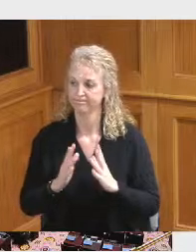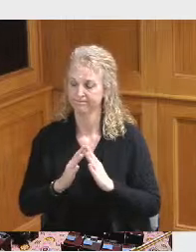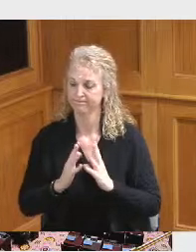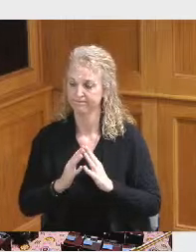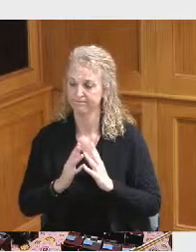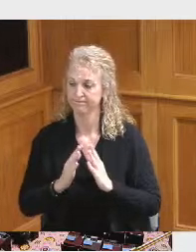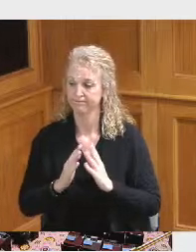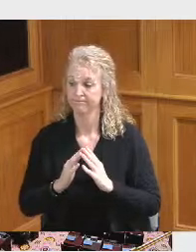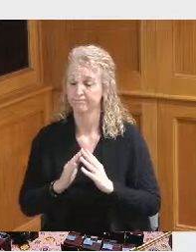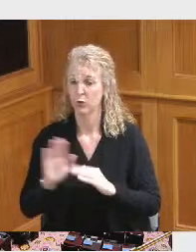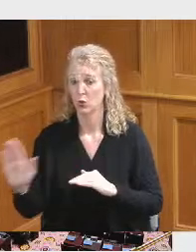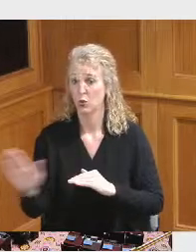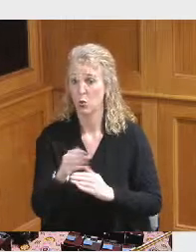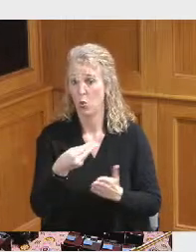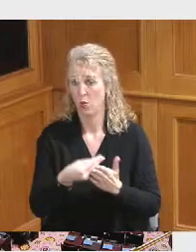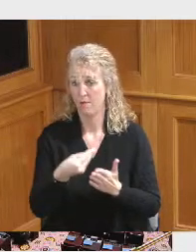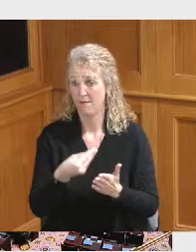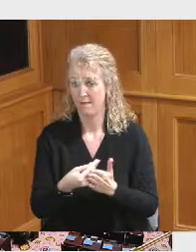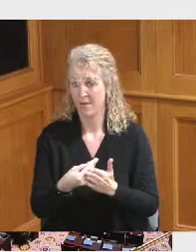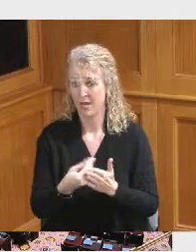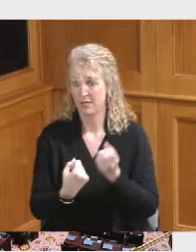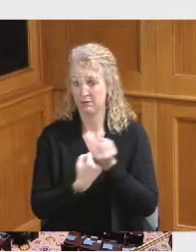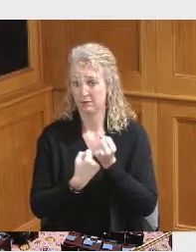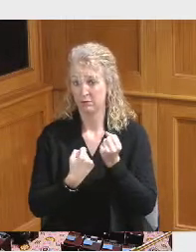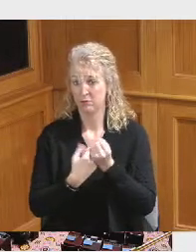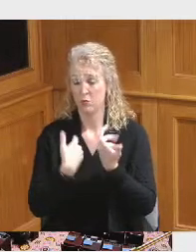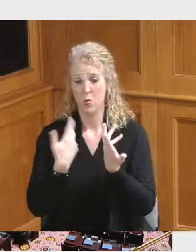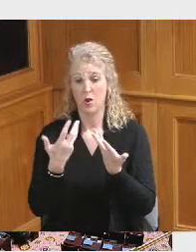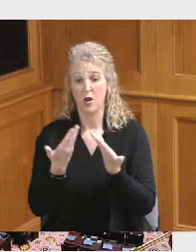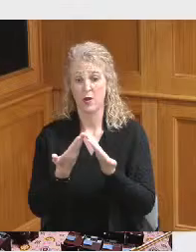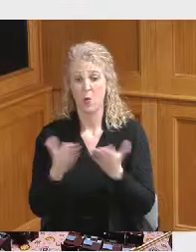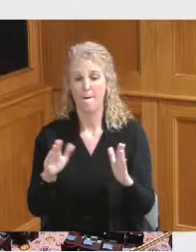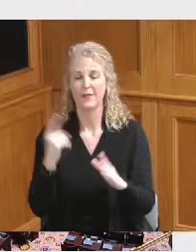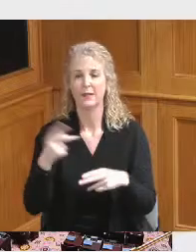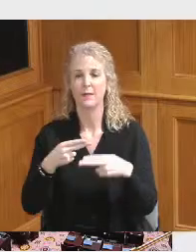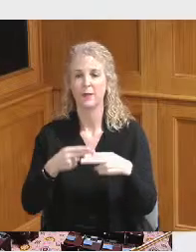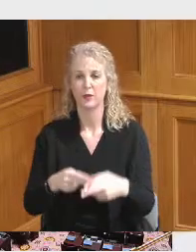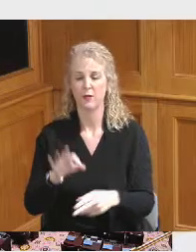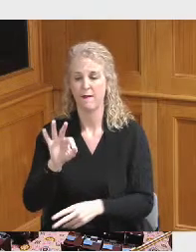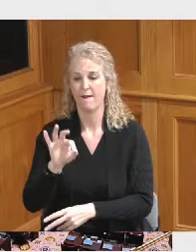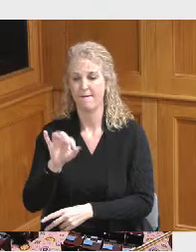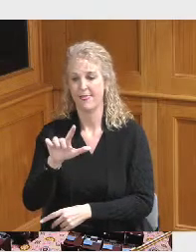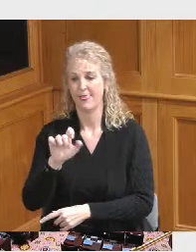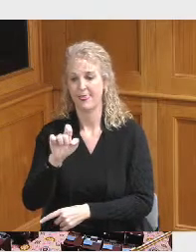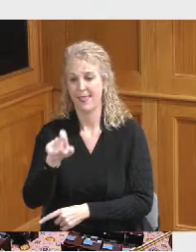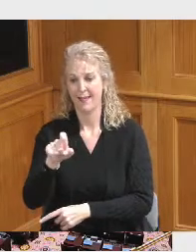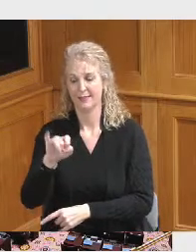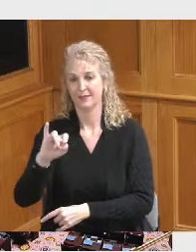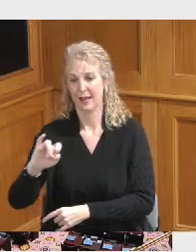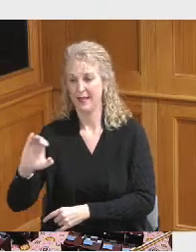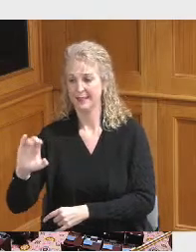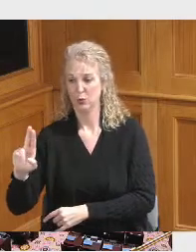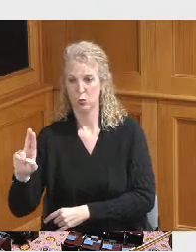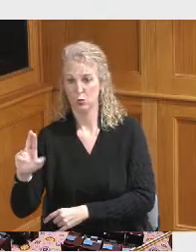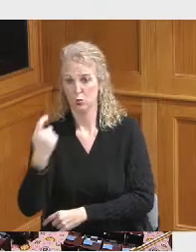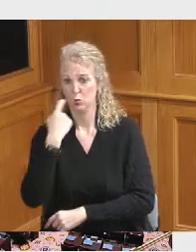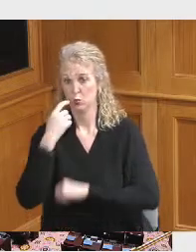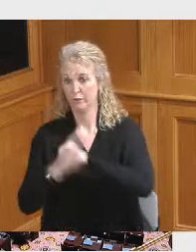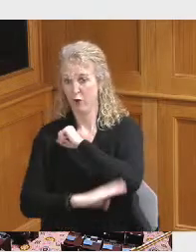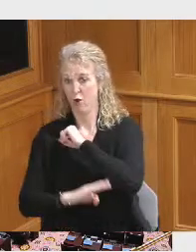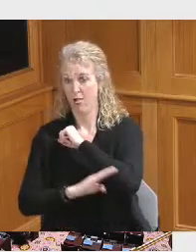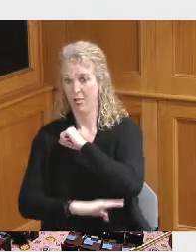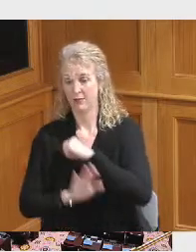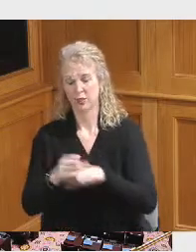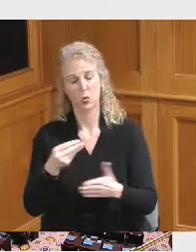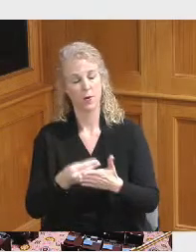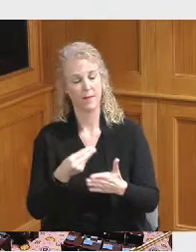the county investment, we were able to open up a flex ICU in the fall, and I do appreciate that